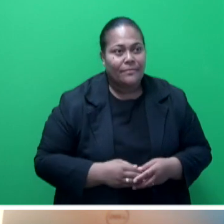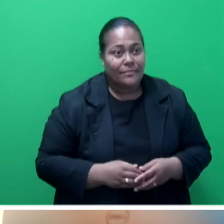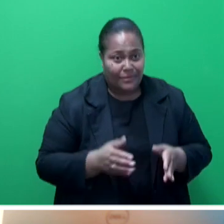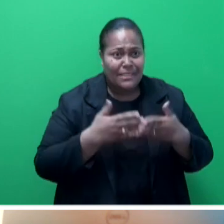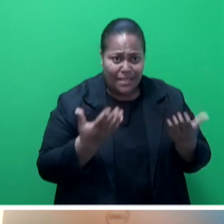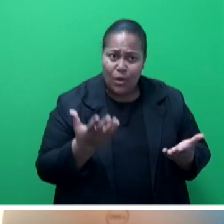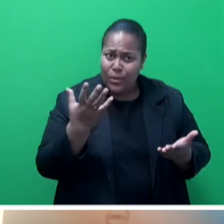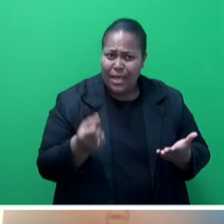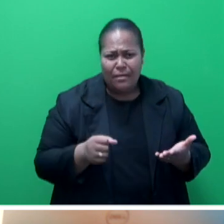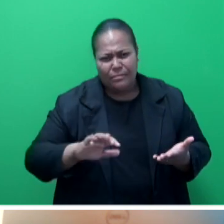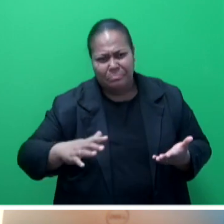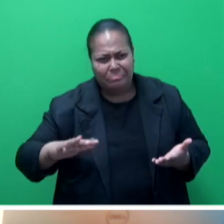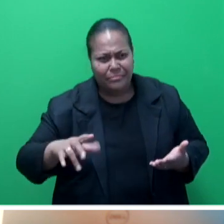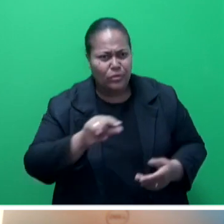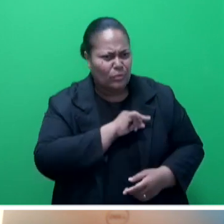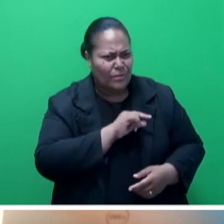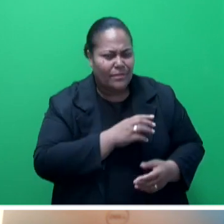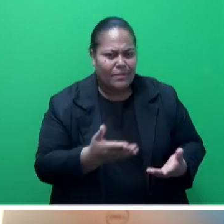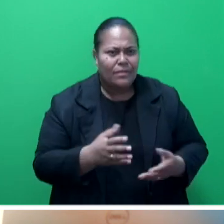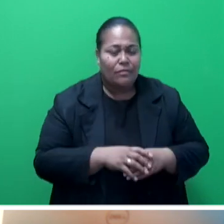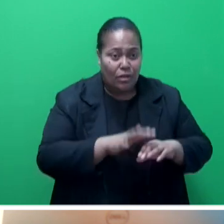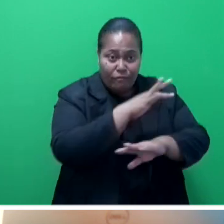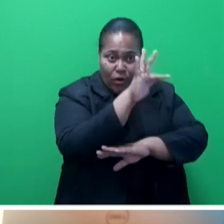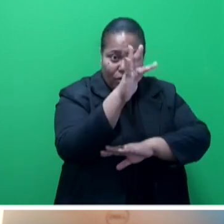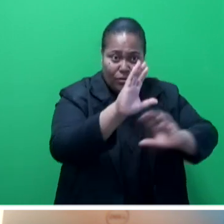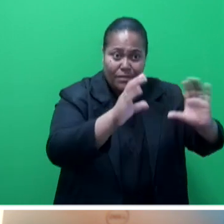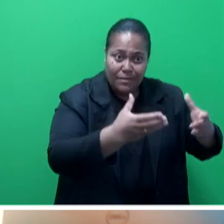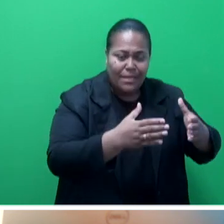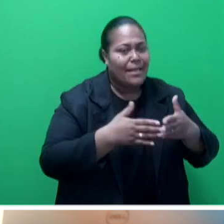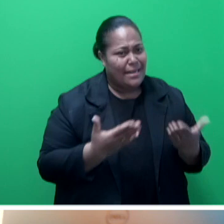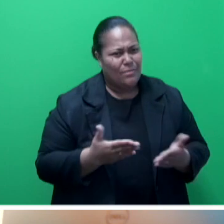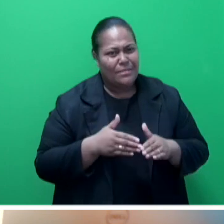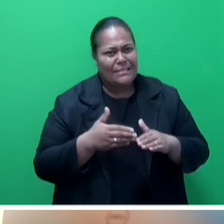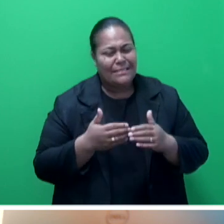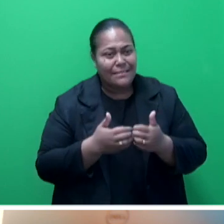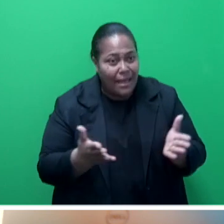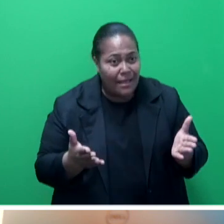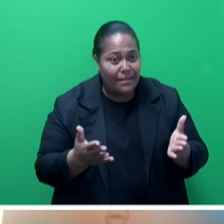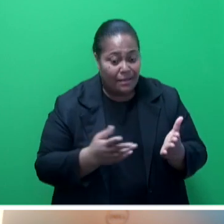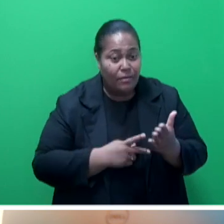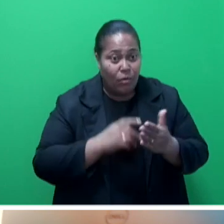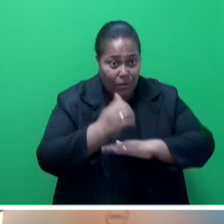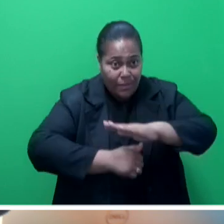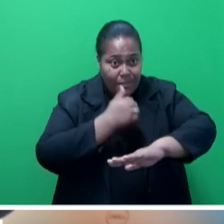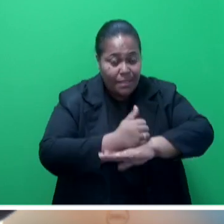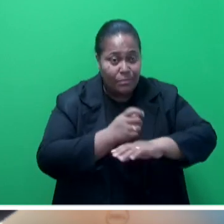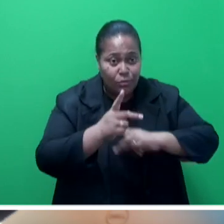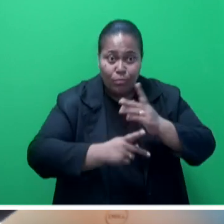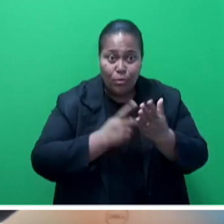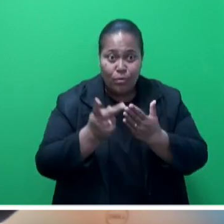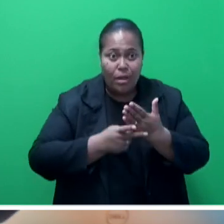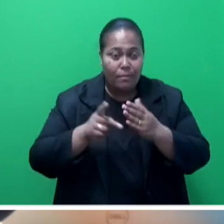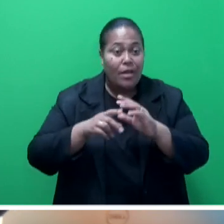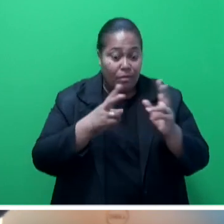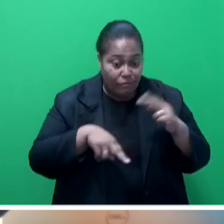for the forestry sector, this is just the start. Through this prestigious program, Fiji will gain global recognition as